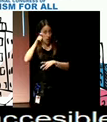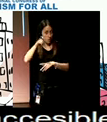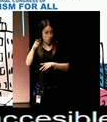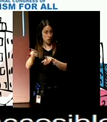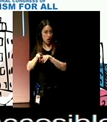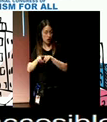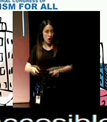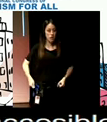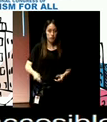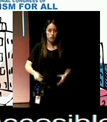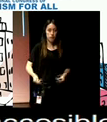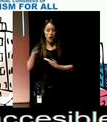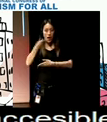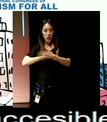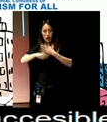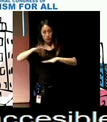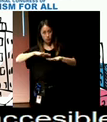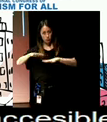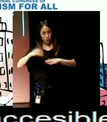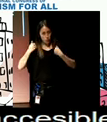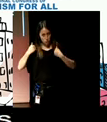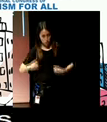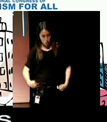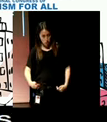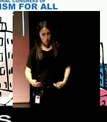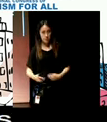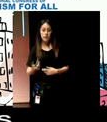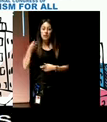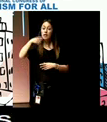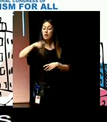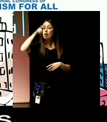people that are blind can also touch and